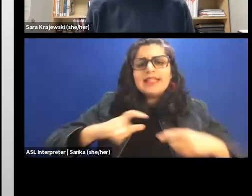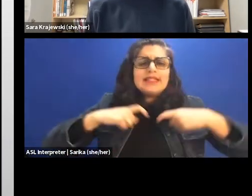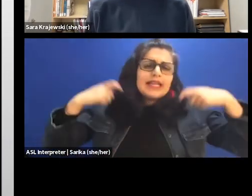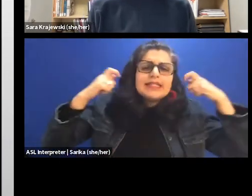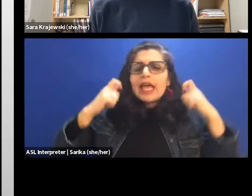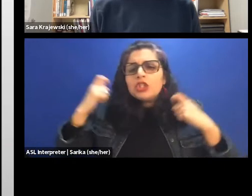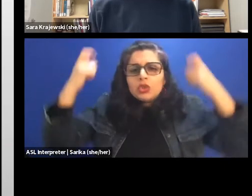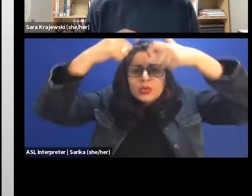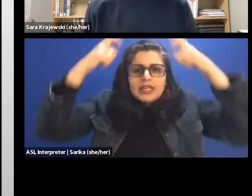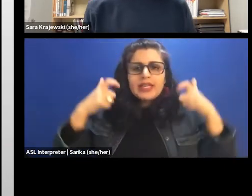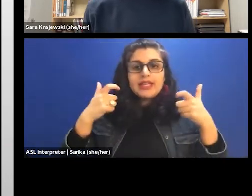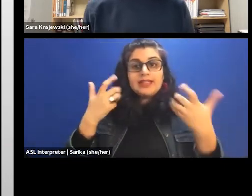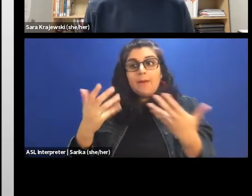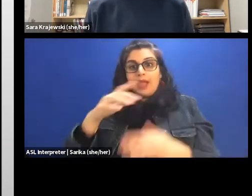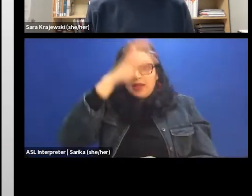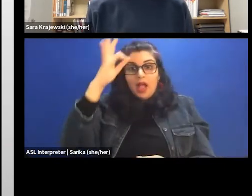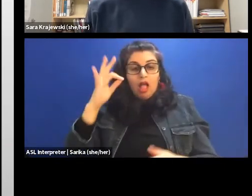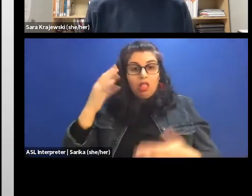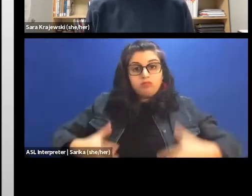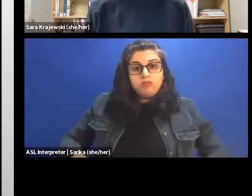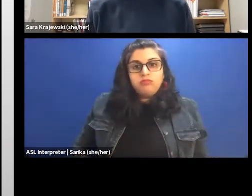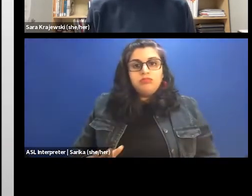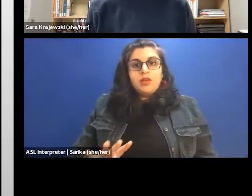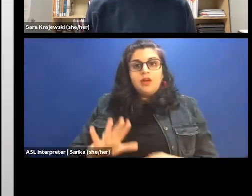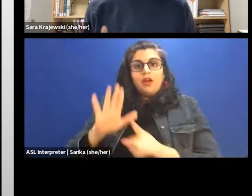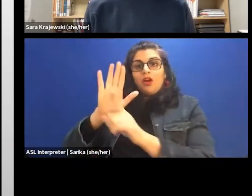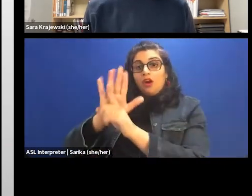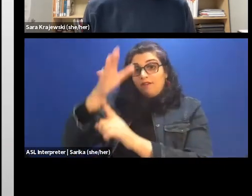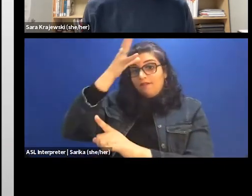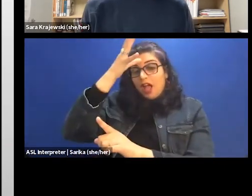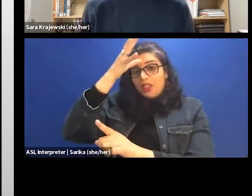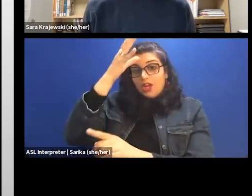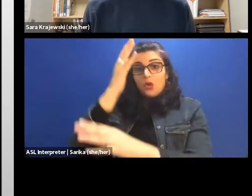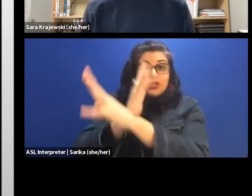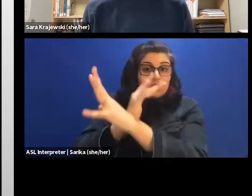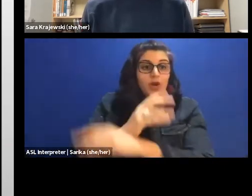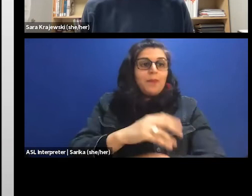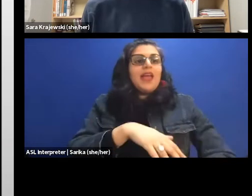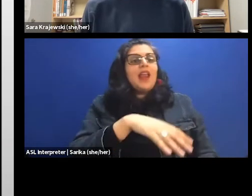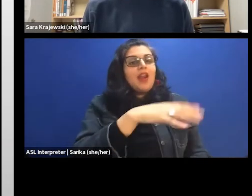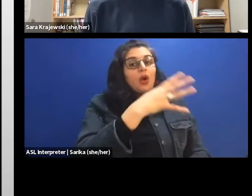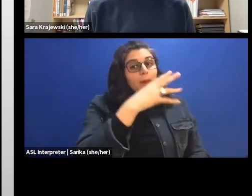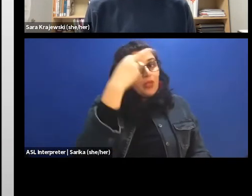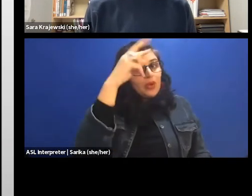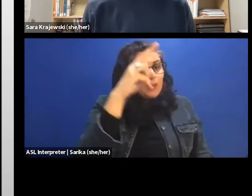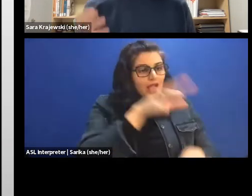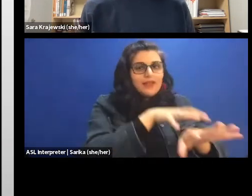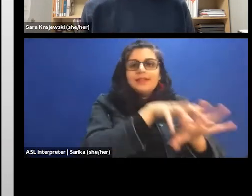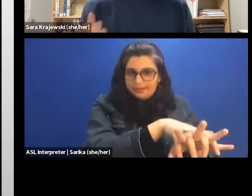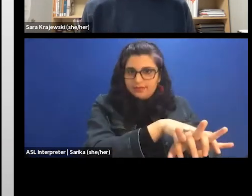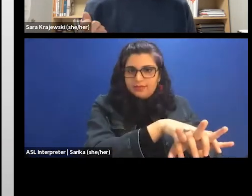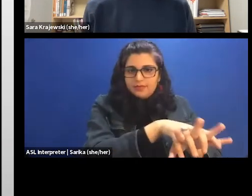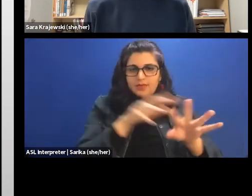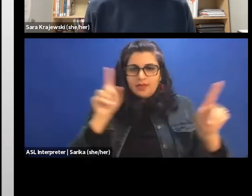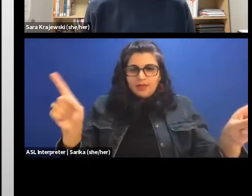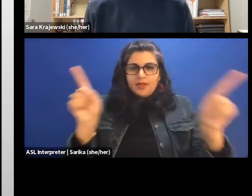have worn. Kahlo was the daughter of a German father and a Mexican mother who had indigenous roots, and she